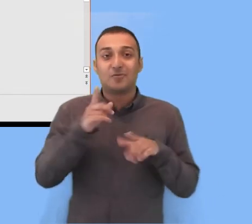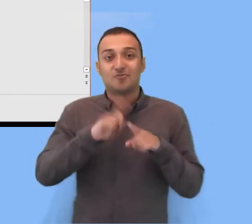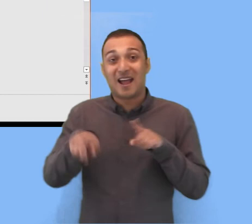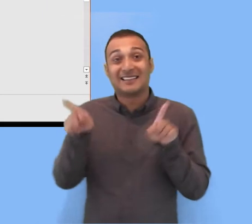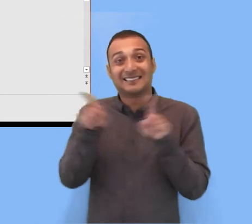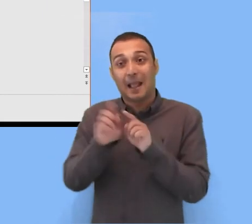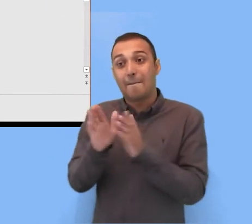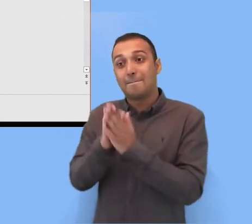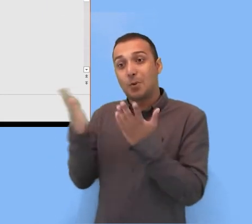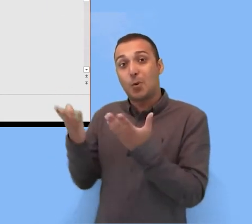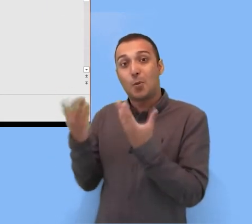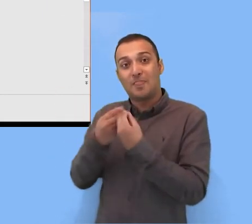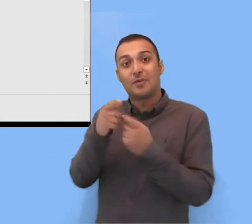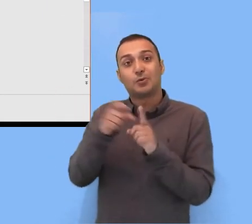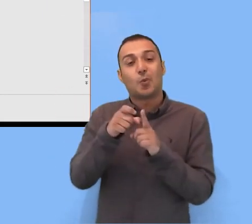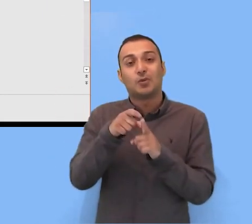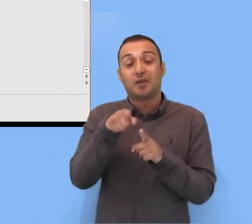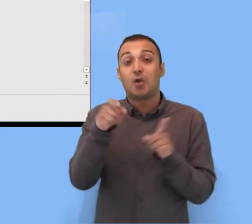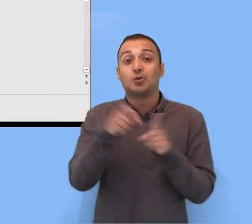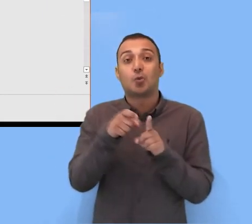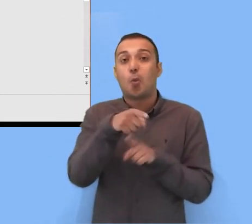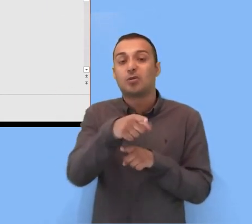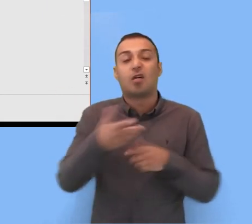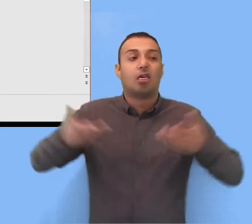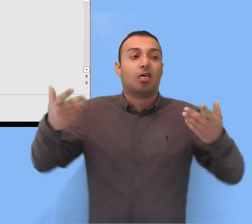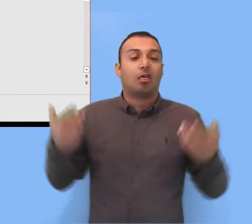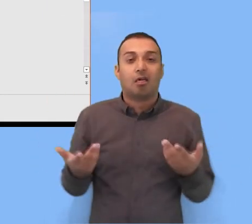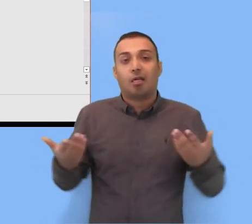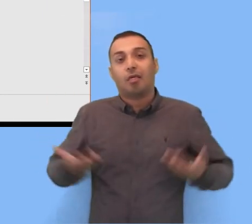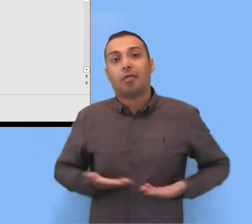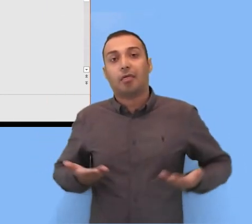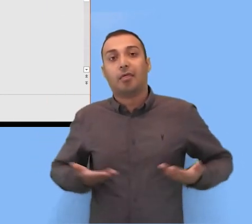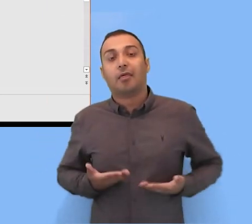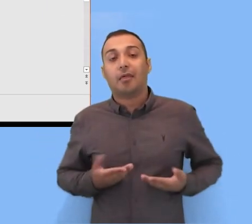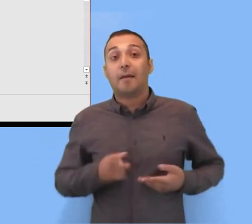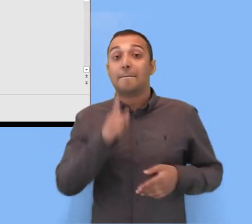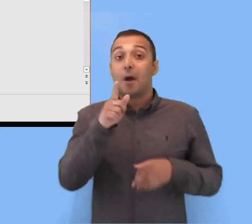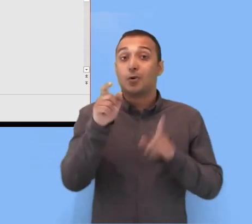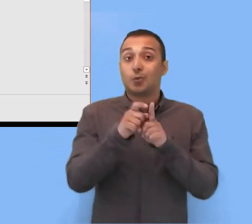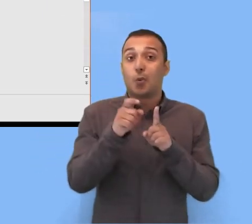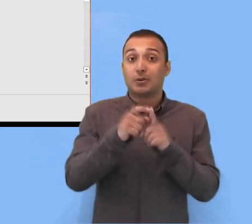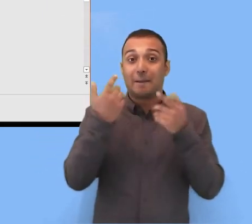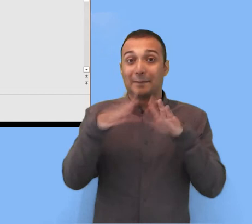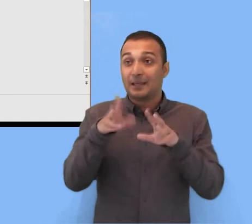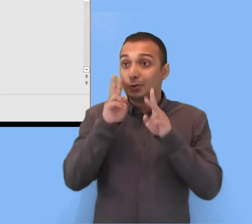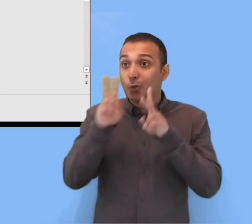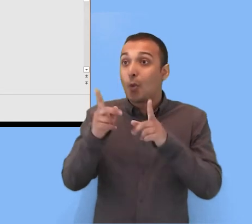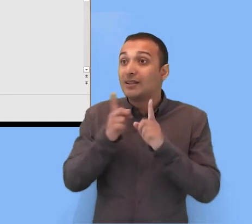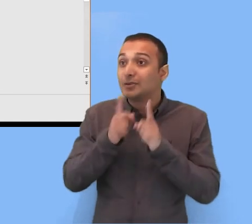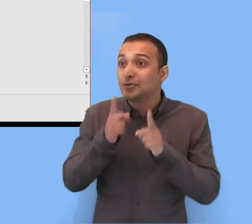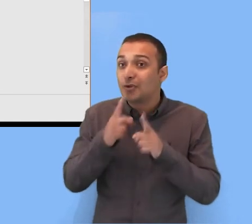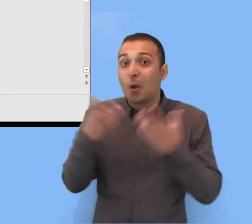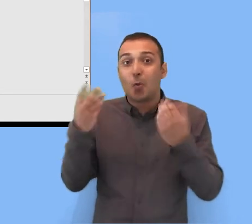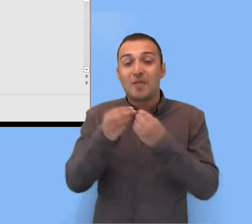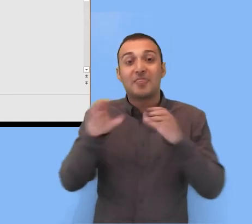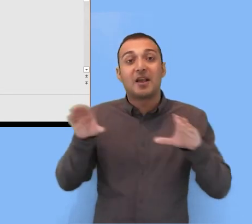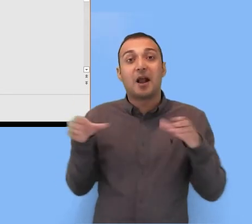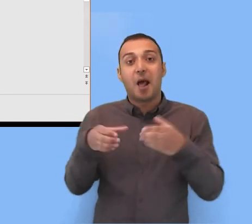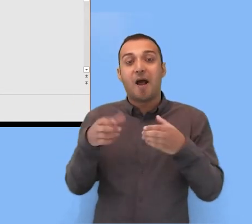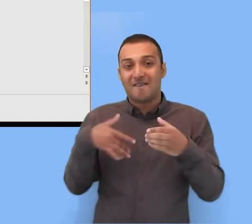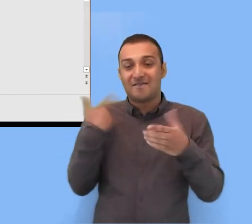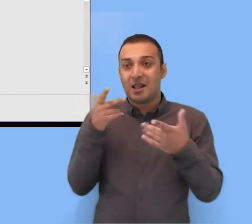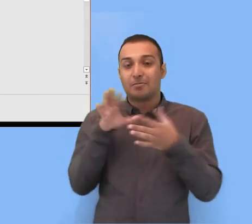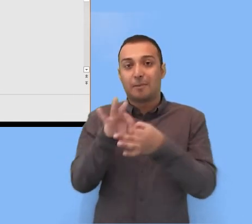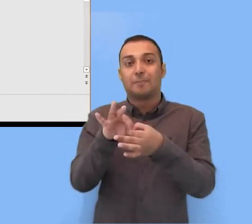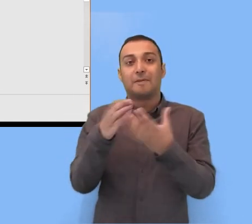daughter, she wasn't really interested. As soon as the teacher and she saw the class and, you know, had that connection again, she'd be talking